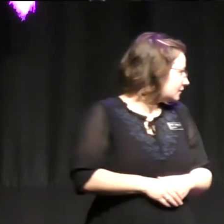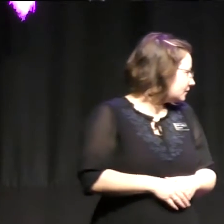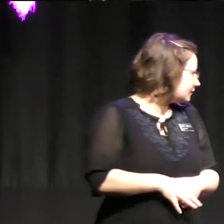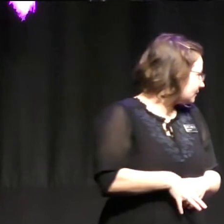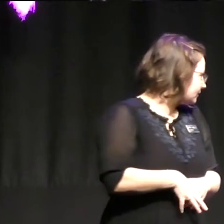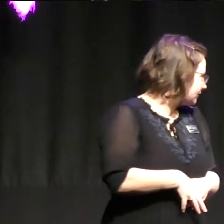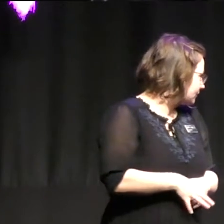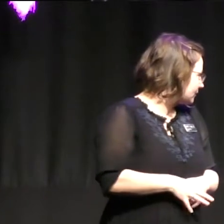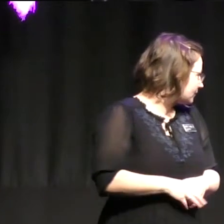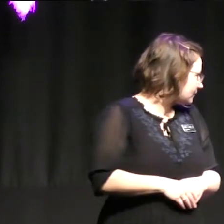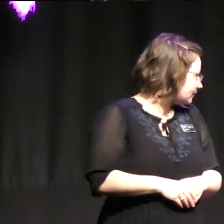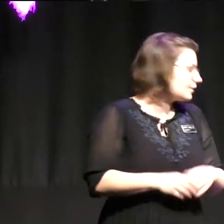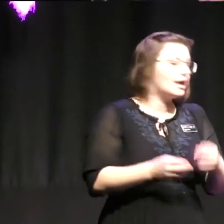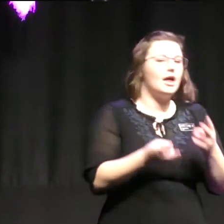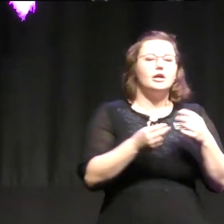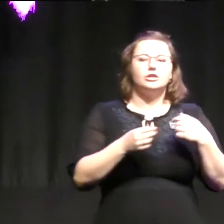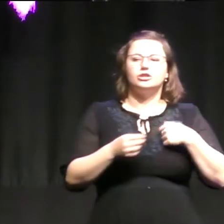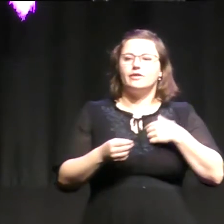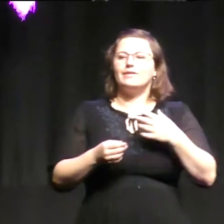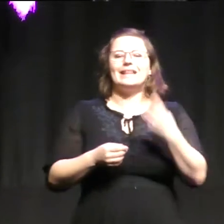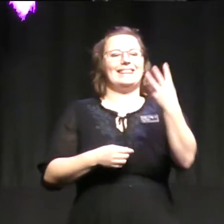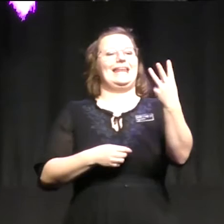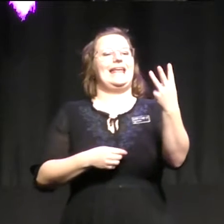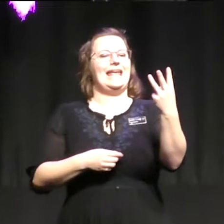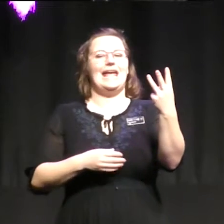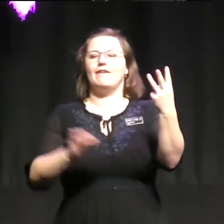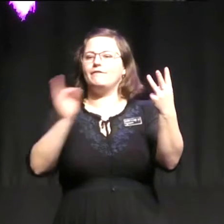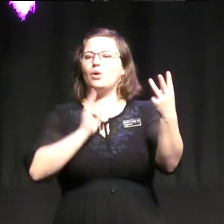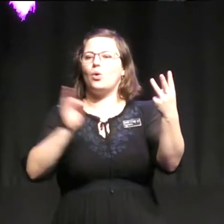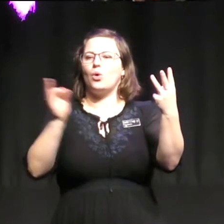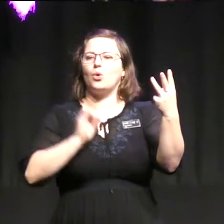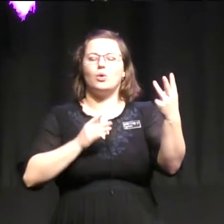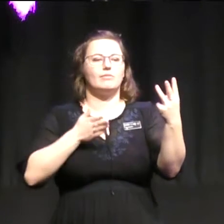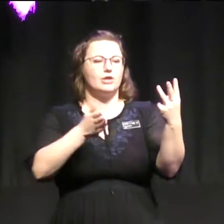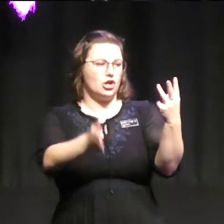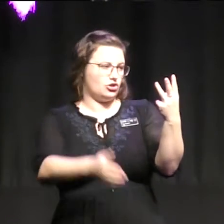Should we take all Yes, the let's questions? take 3 questions in a row.